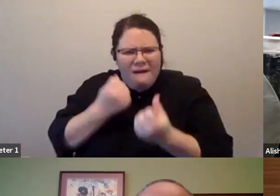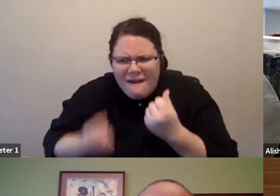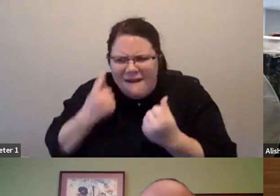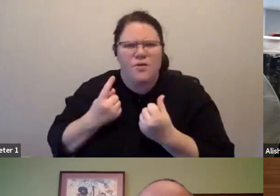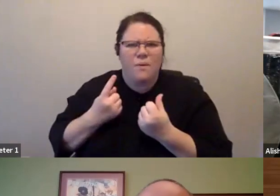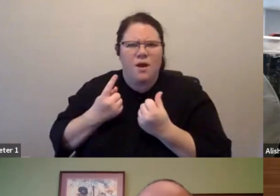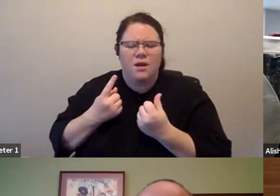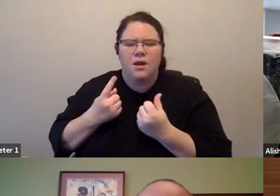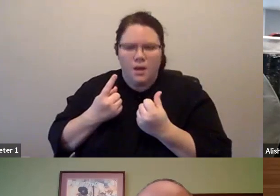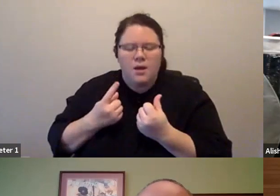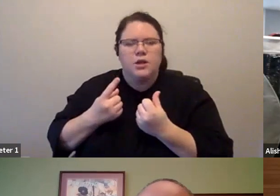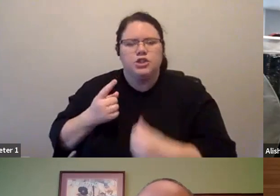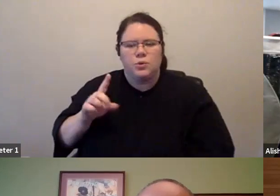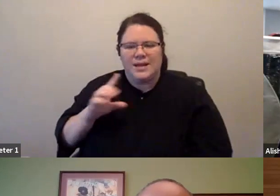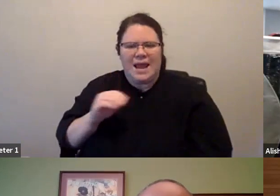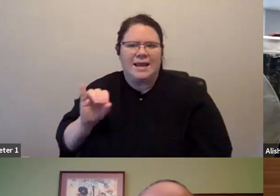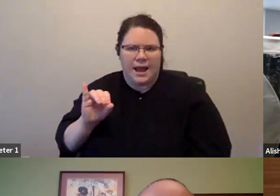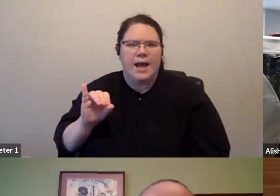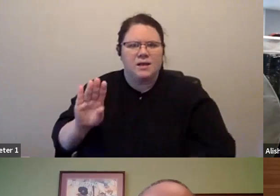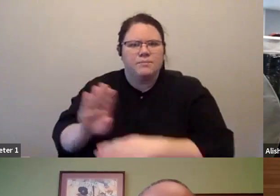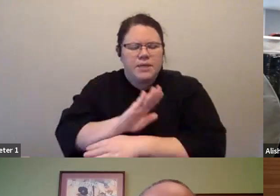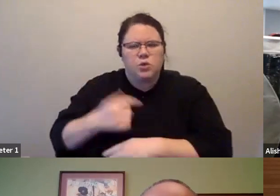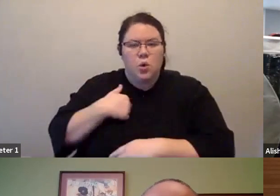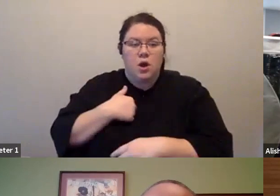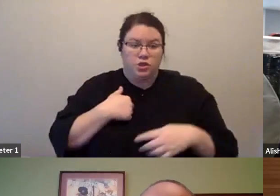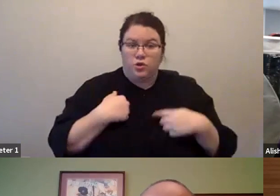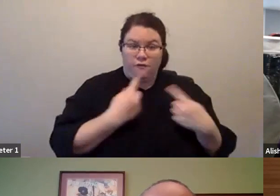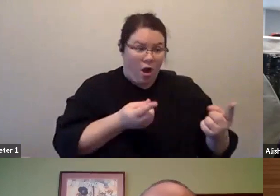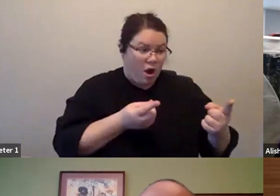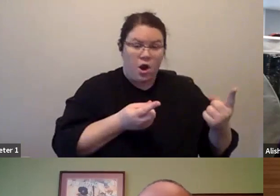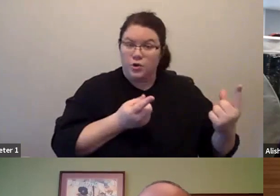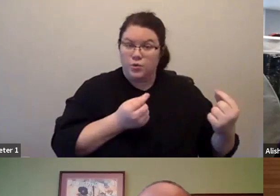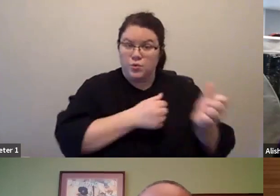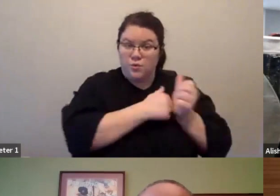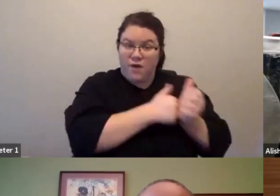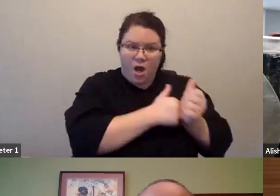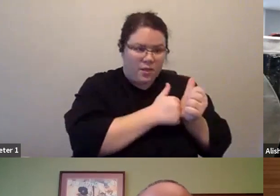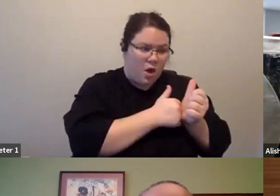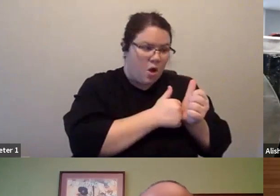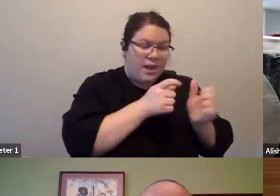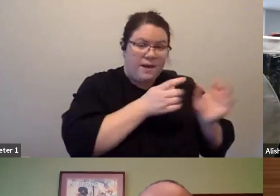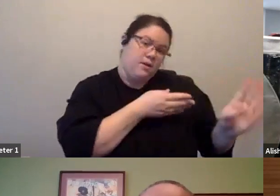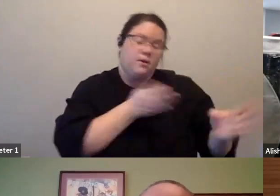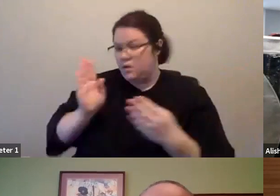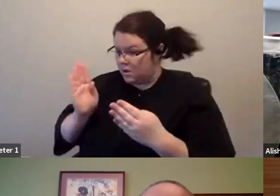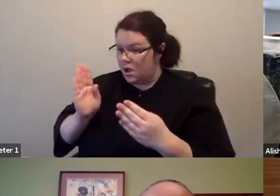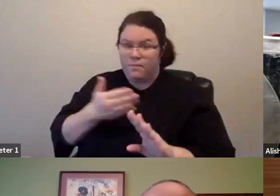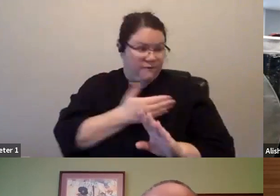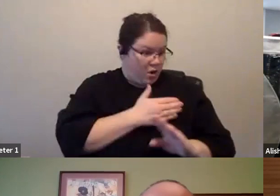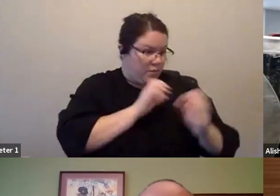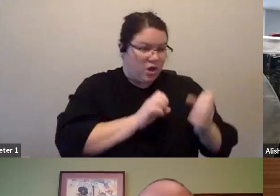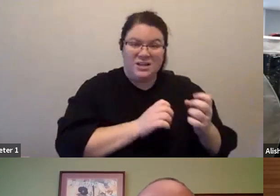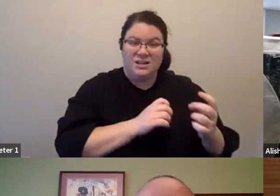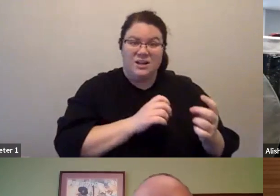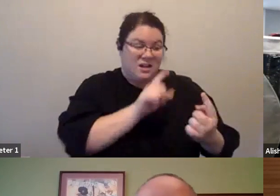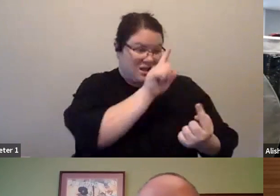as a DNI organization, we really had to pivot in everything that we did, because we're used to doing everything pretty much in person. And so now we had to